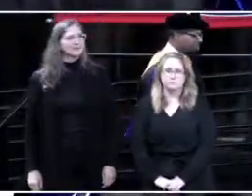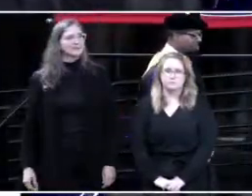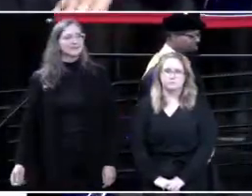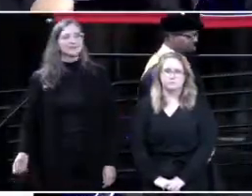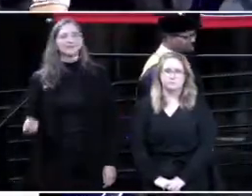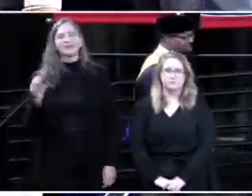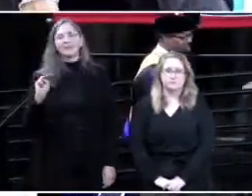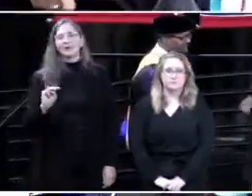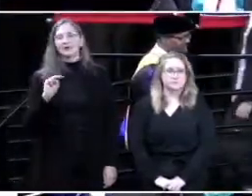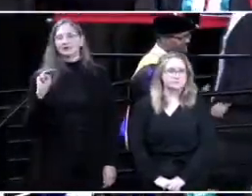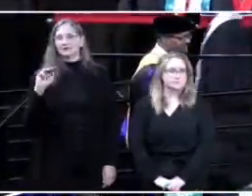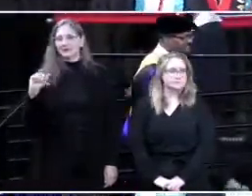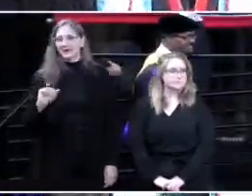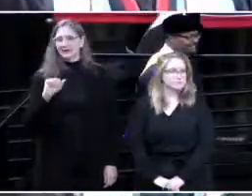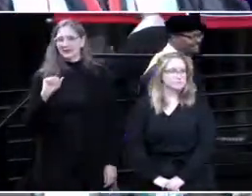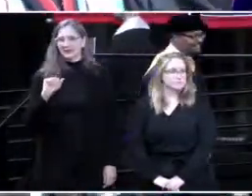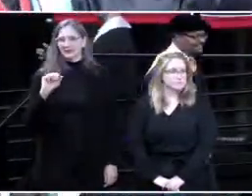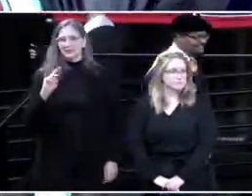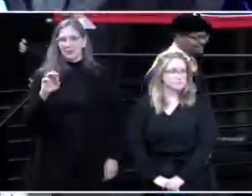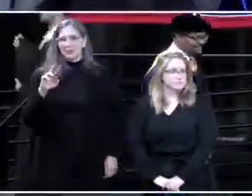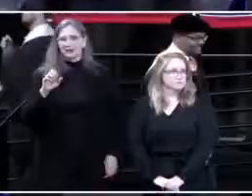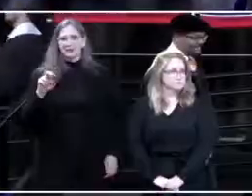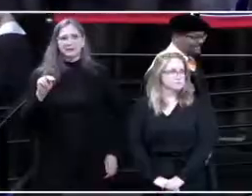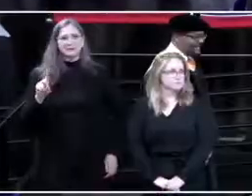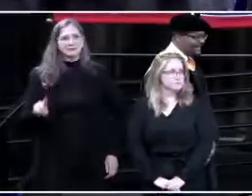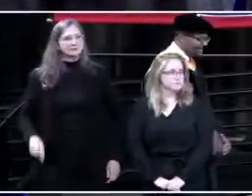Marissa Ashton Nerland.